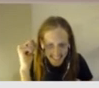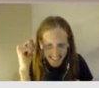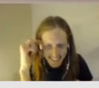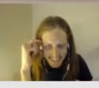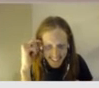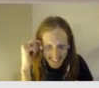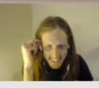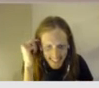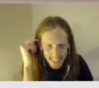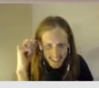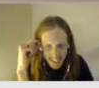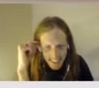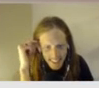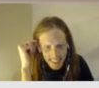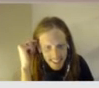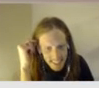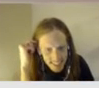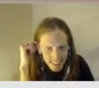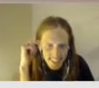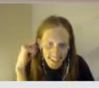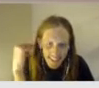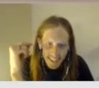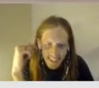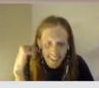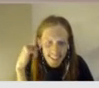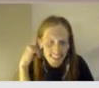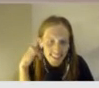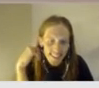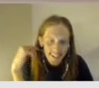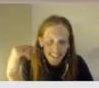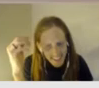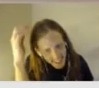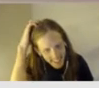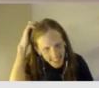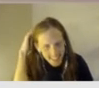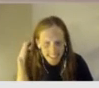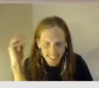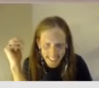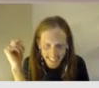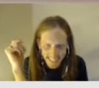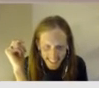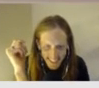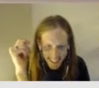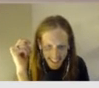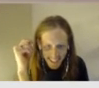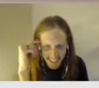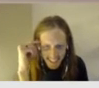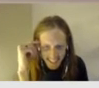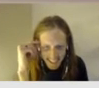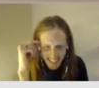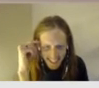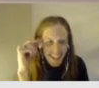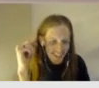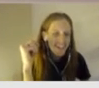I think somebody walking up with a camera is much scarier than like somebody, you know, covered in tattoos and having a scowl on